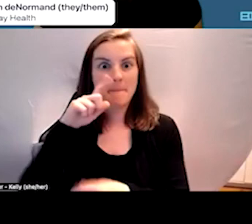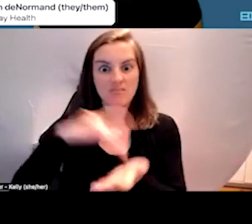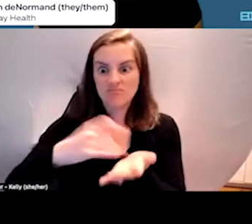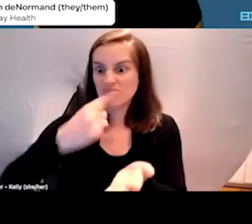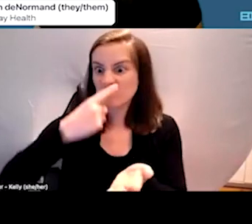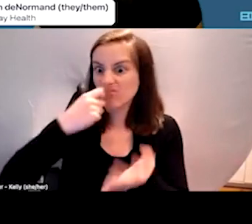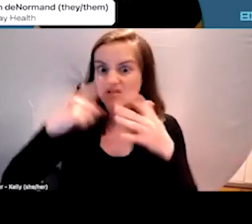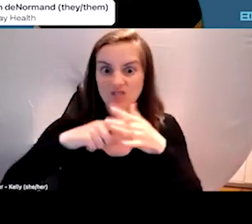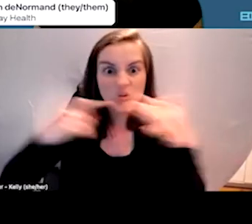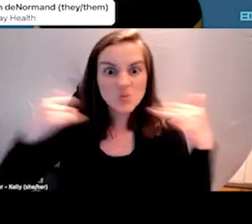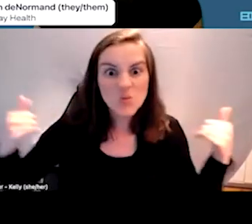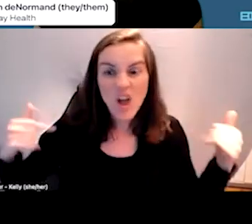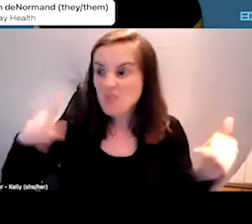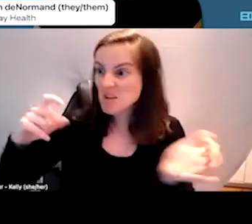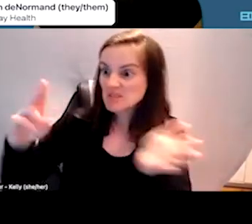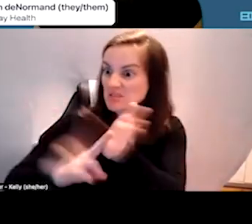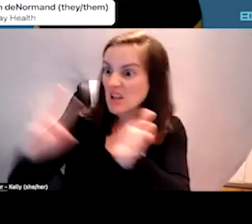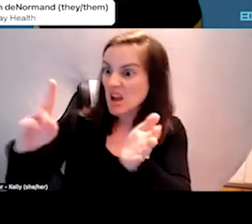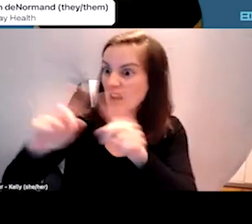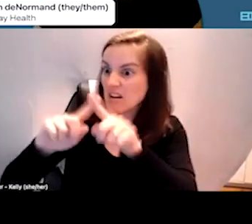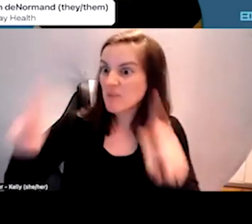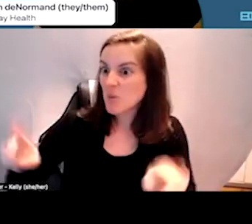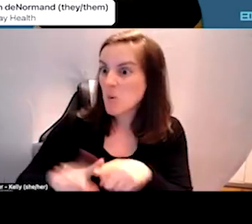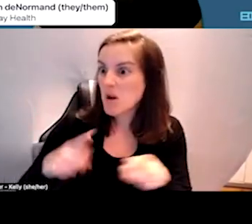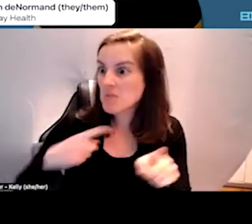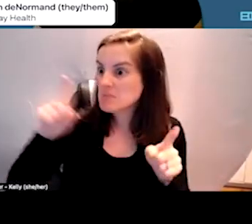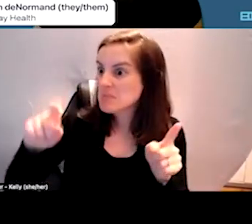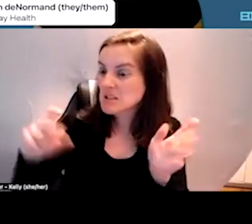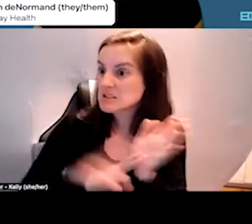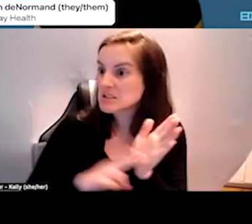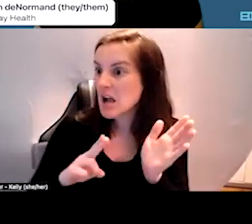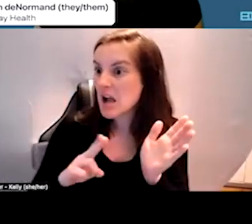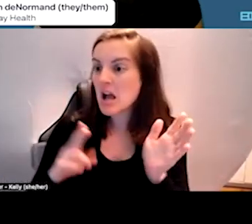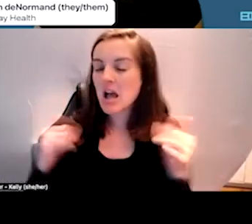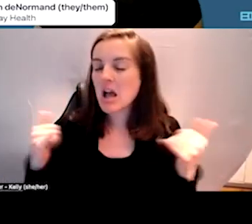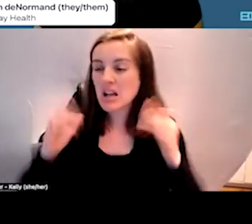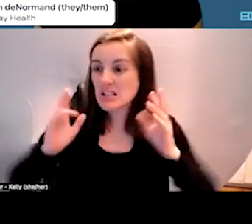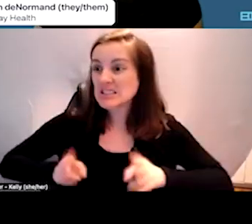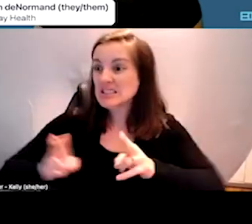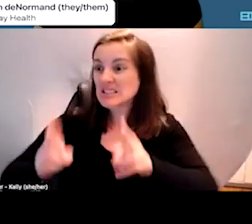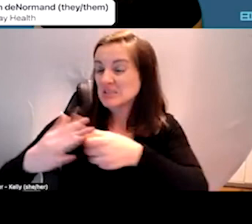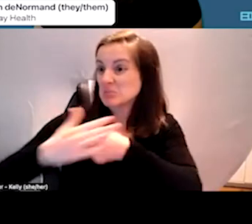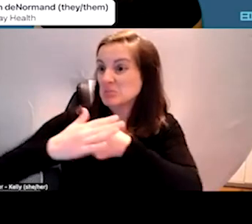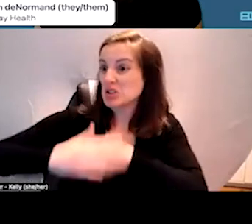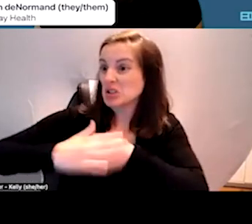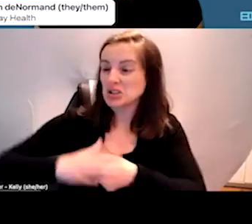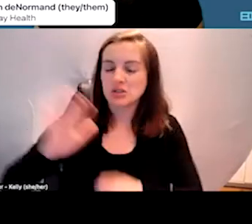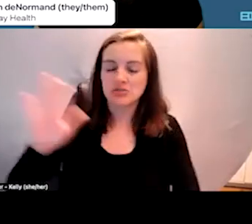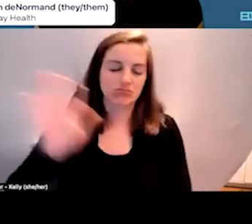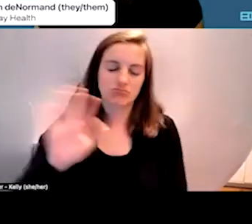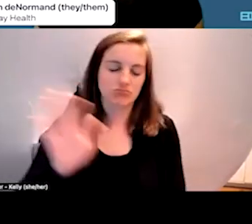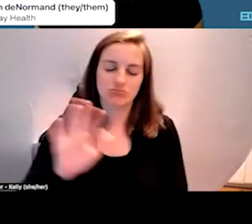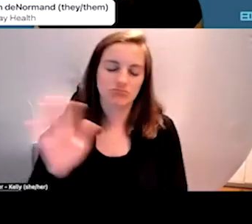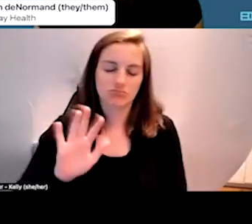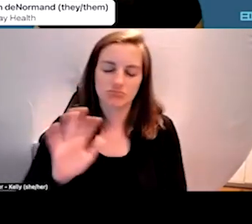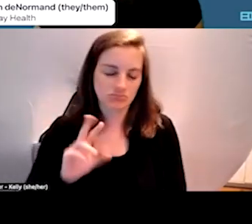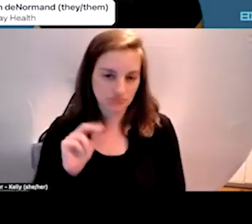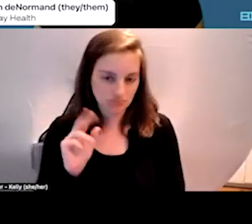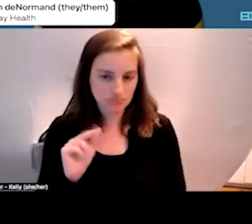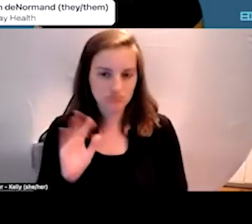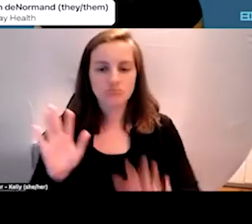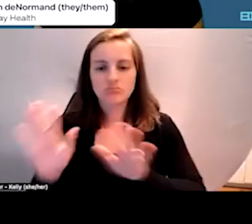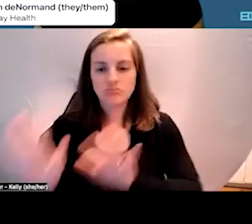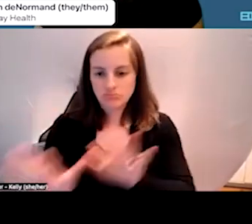and sign a piece of paper saying that you understand today. Those things are never things that should be